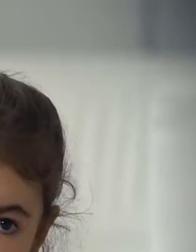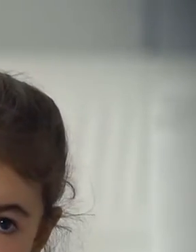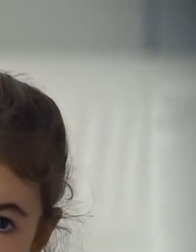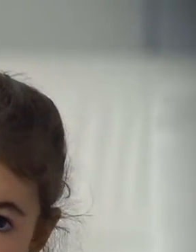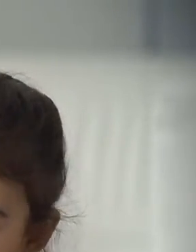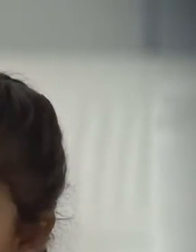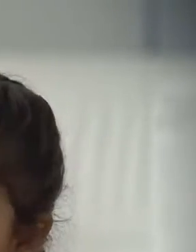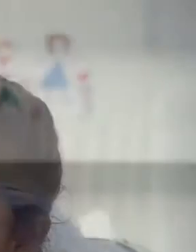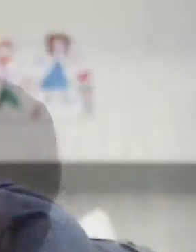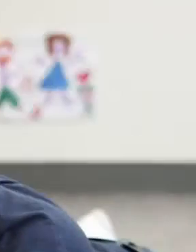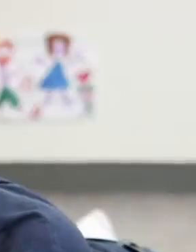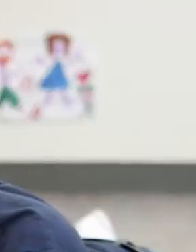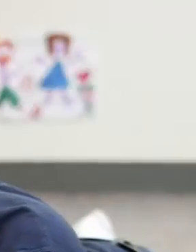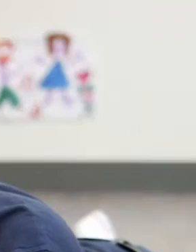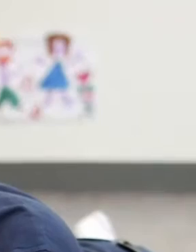so